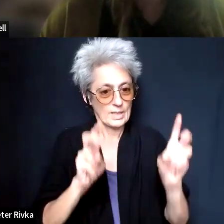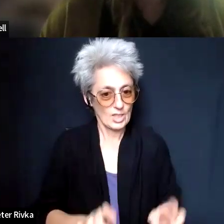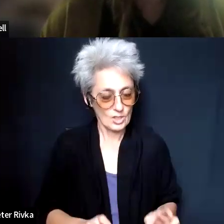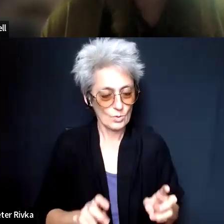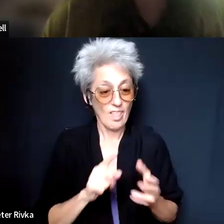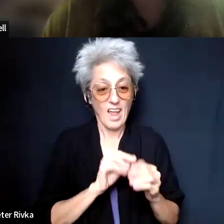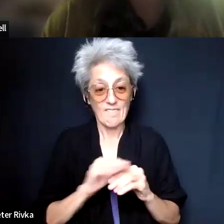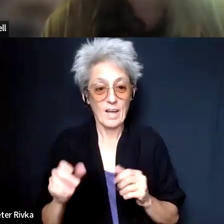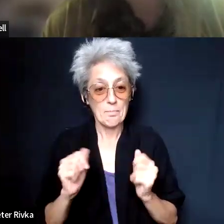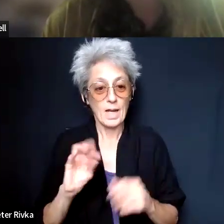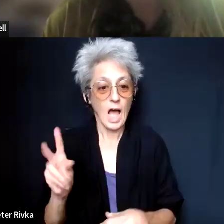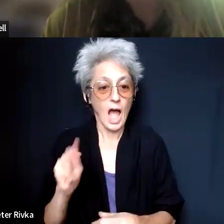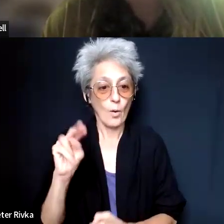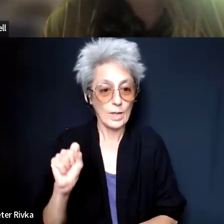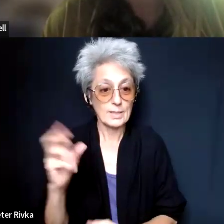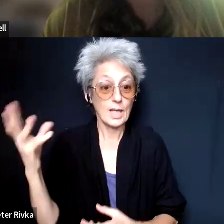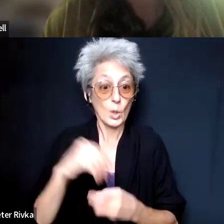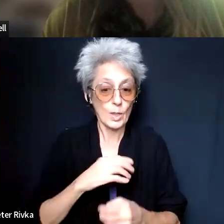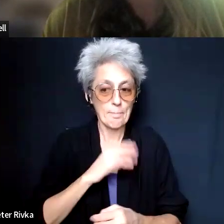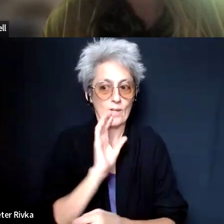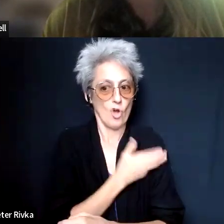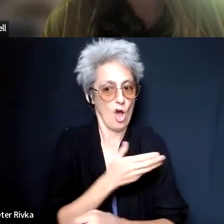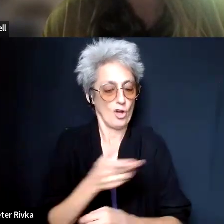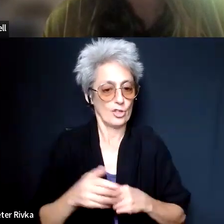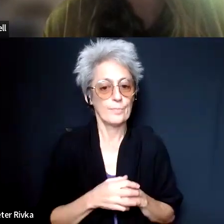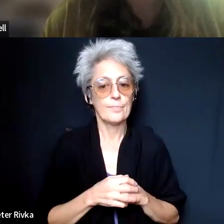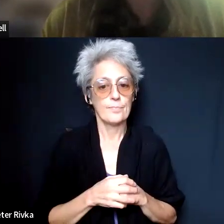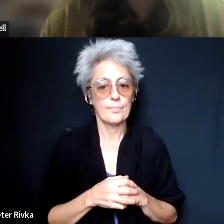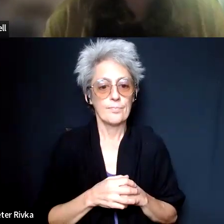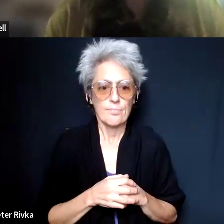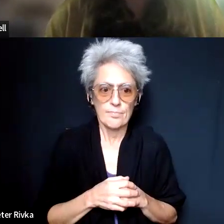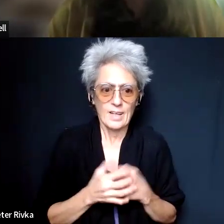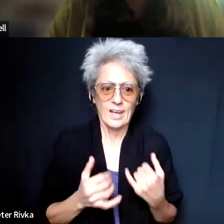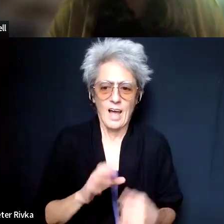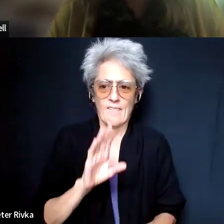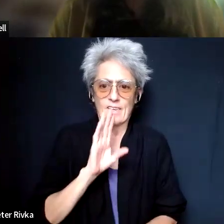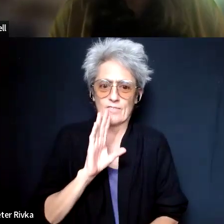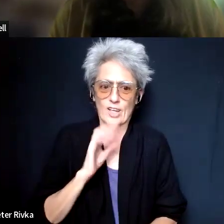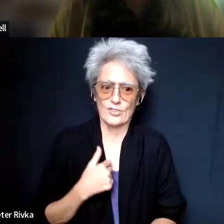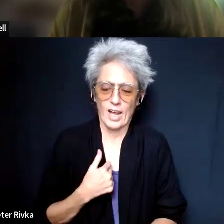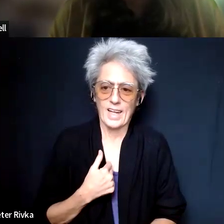Iowans, including my daughter. That it's very frustrating when people say,